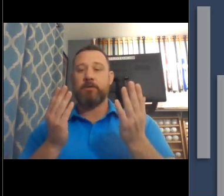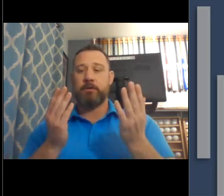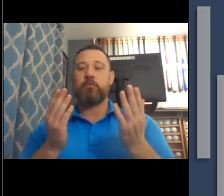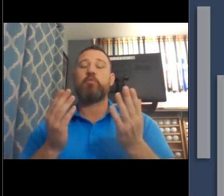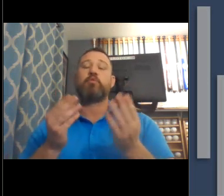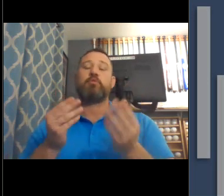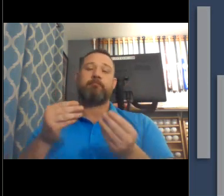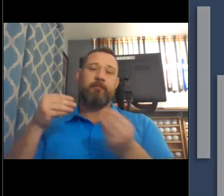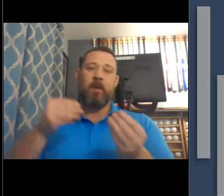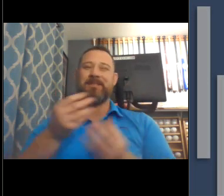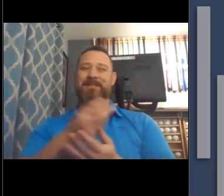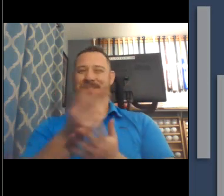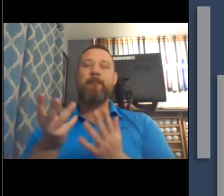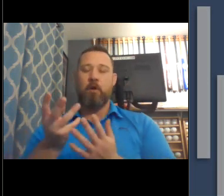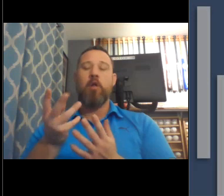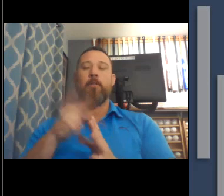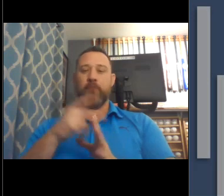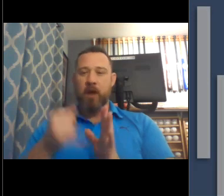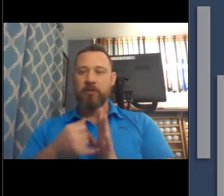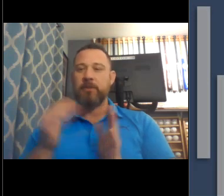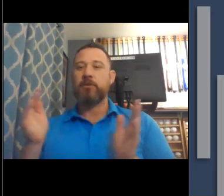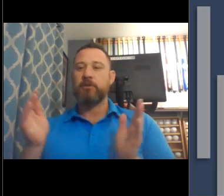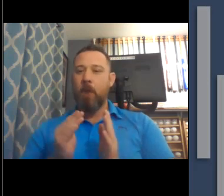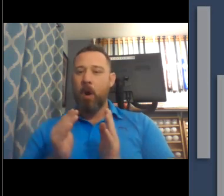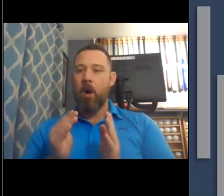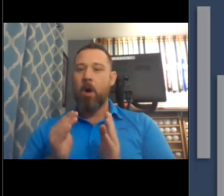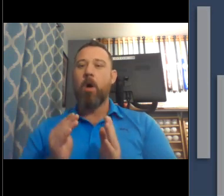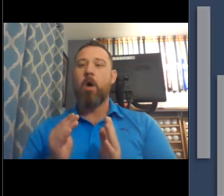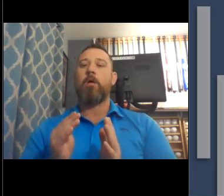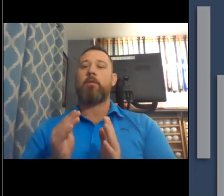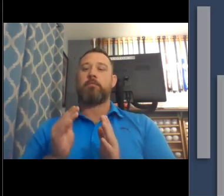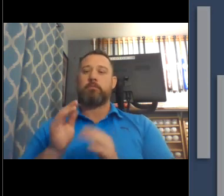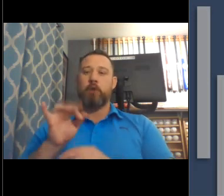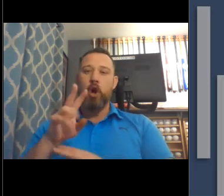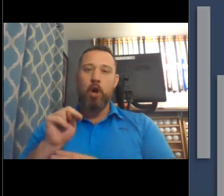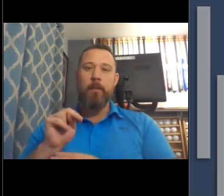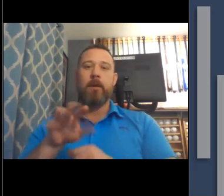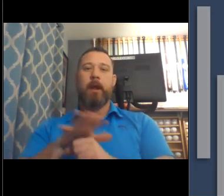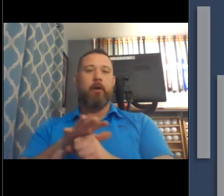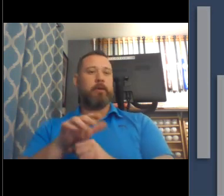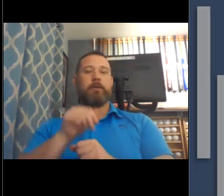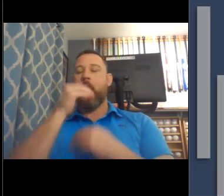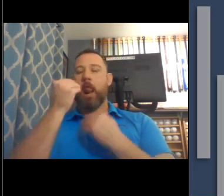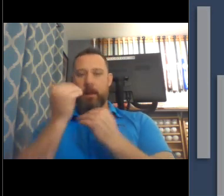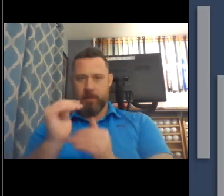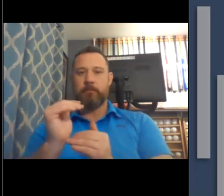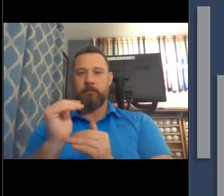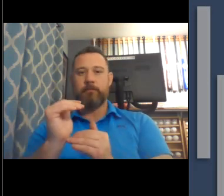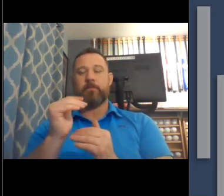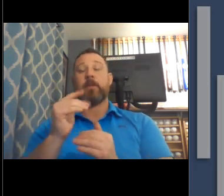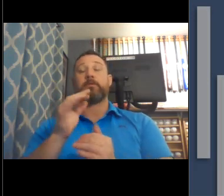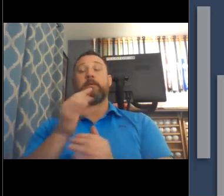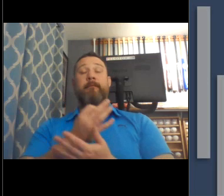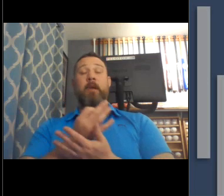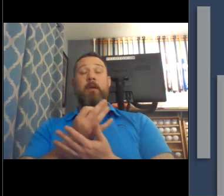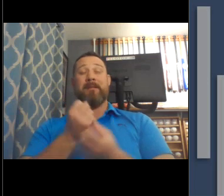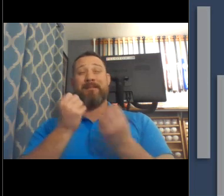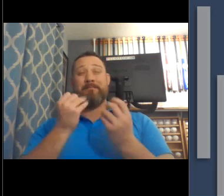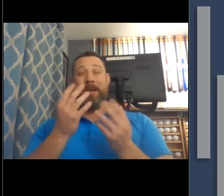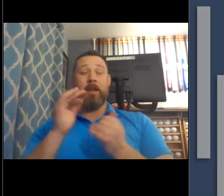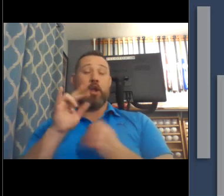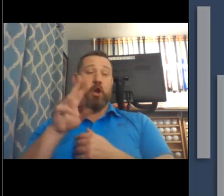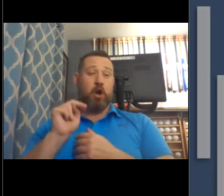several projects from small urban and rural areas where resources are often limited. I think the fact that so many small urban and